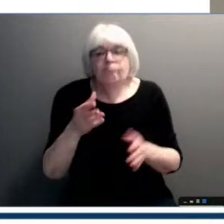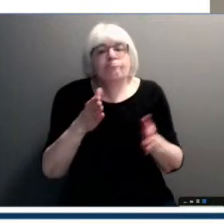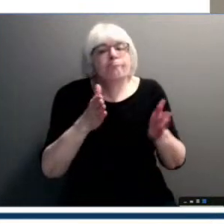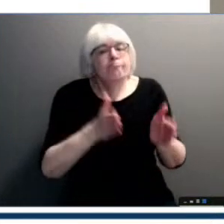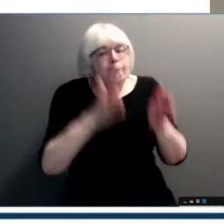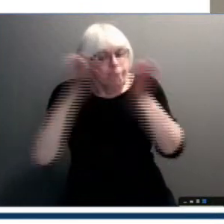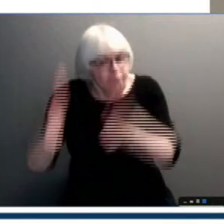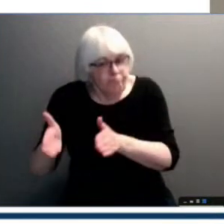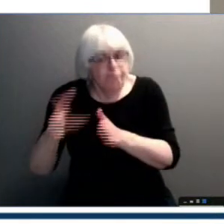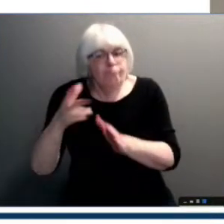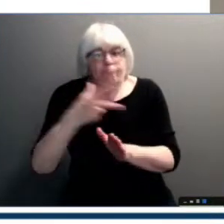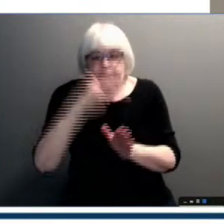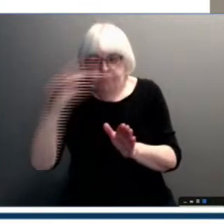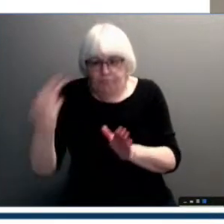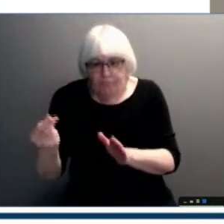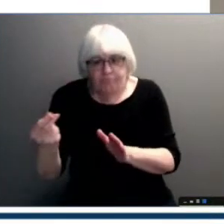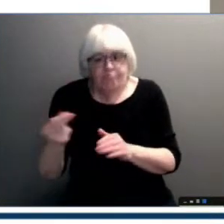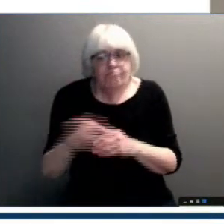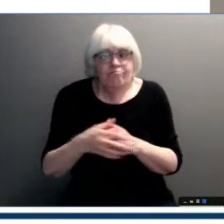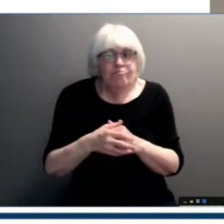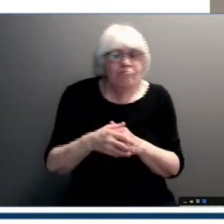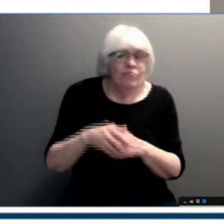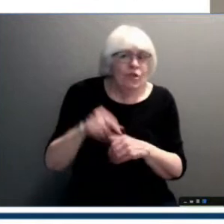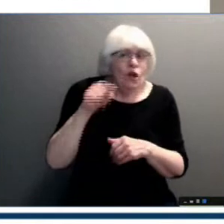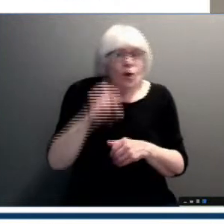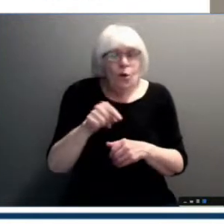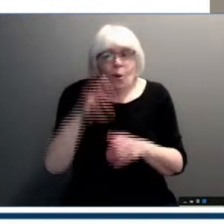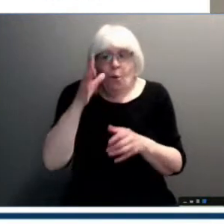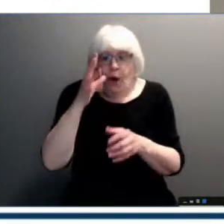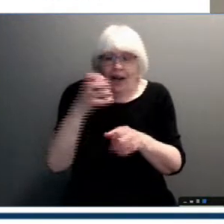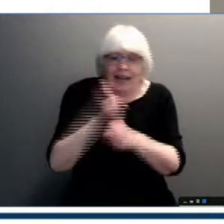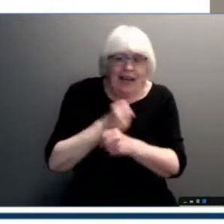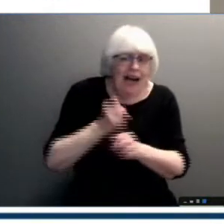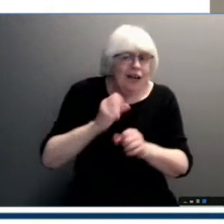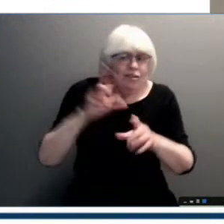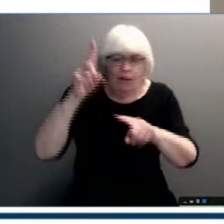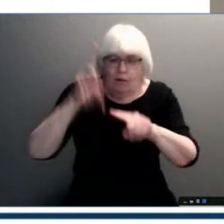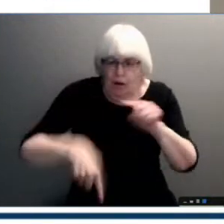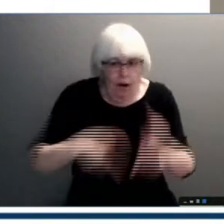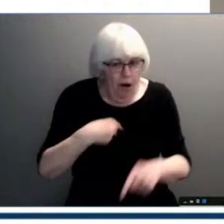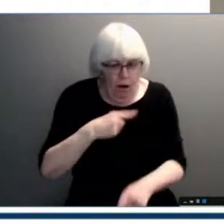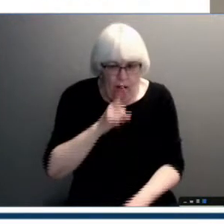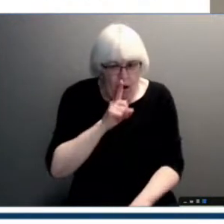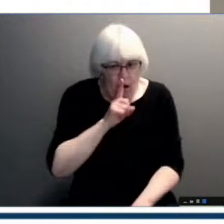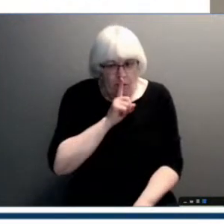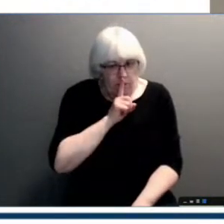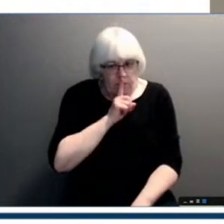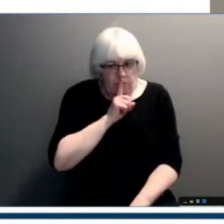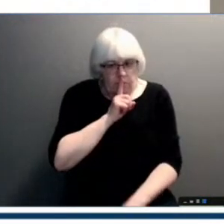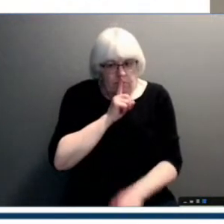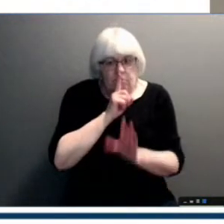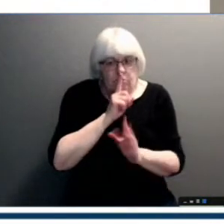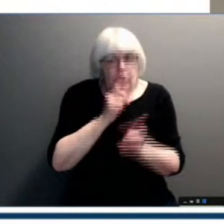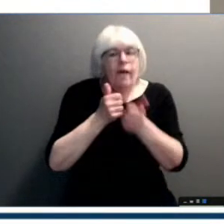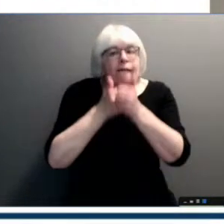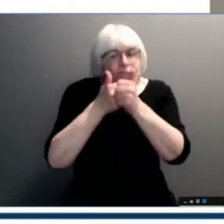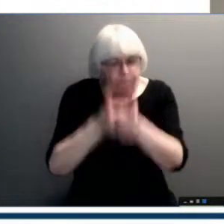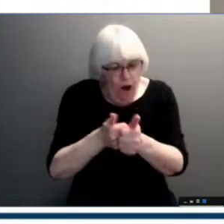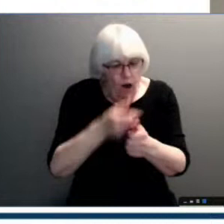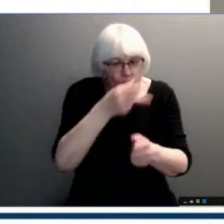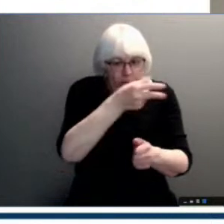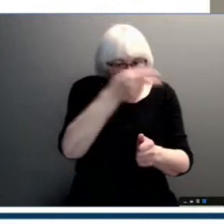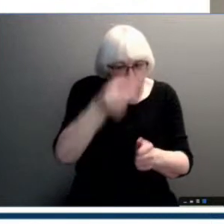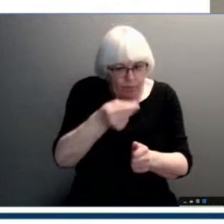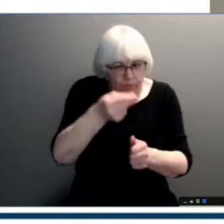won't get vaccine, but it's again prioritizing and moving through in a sequential manner, and that